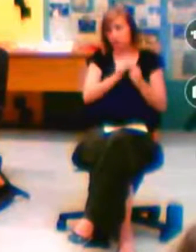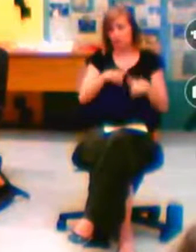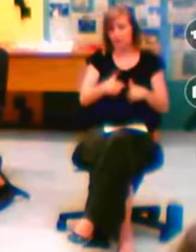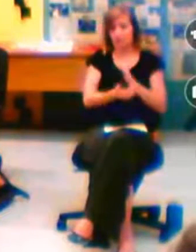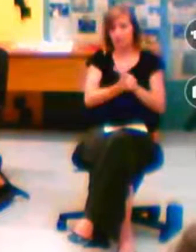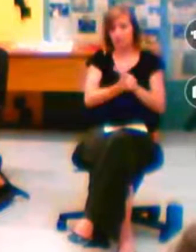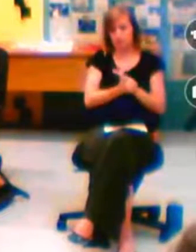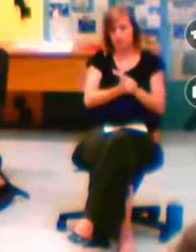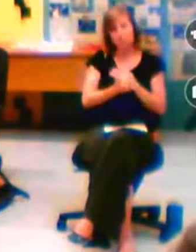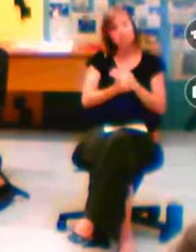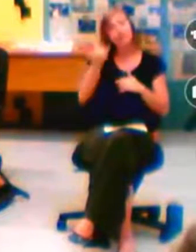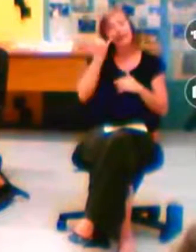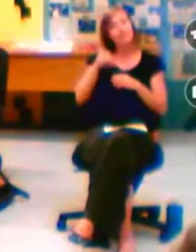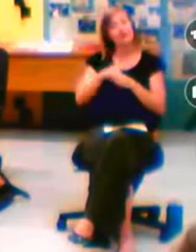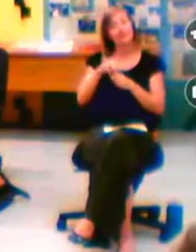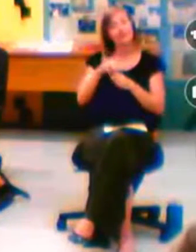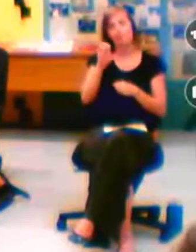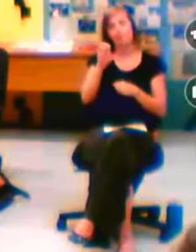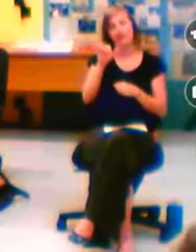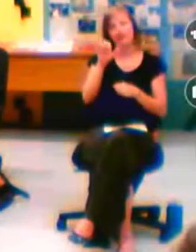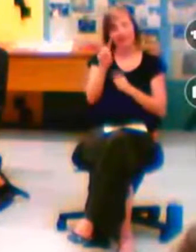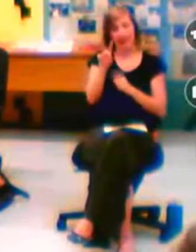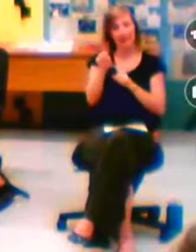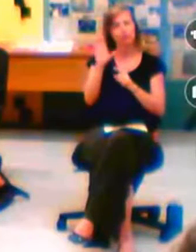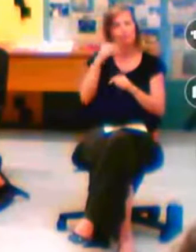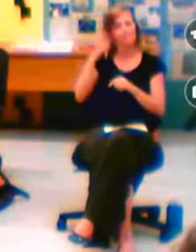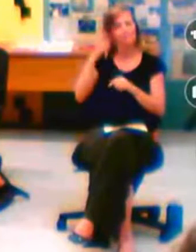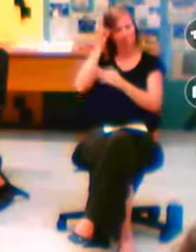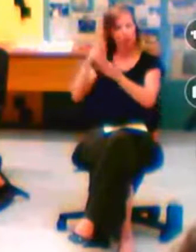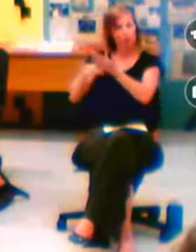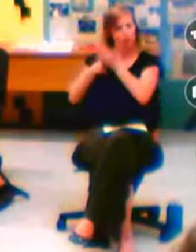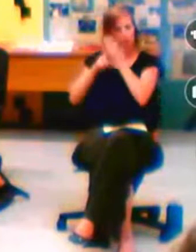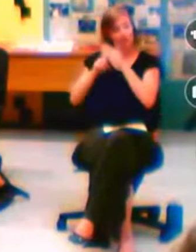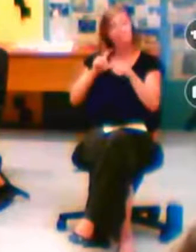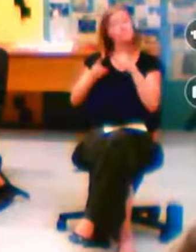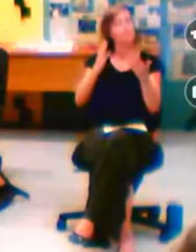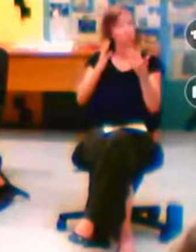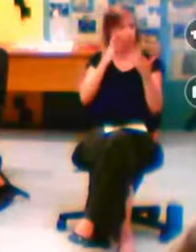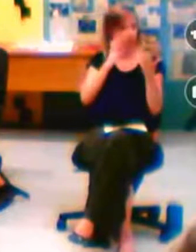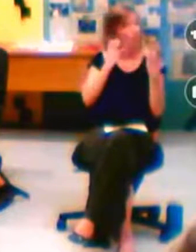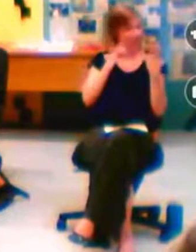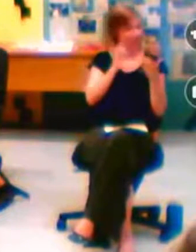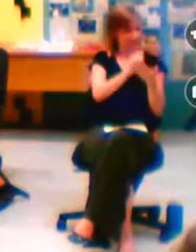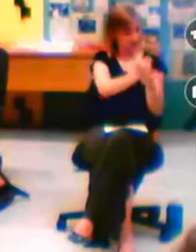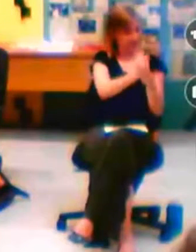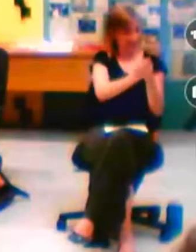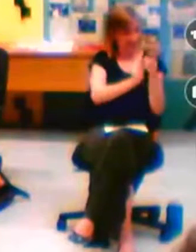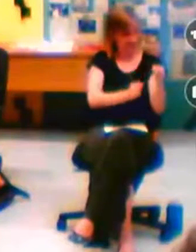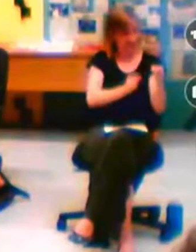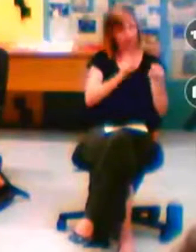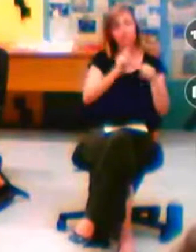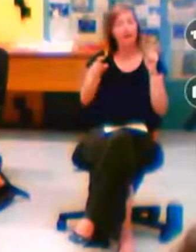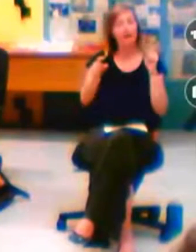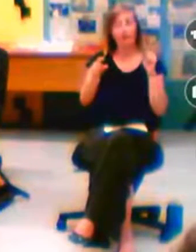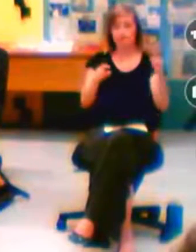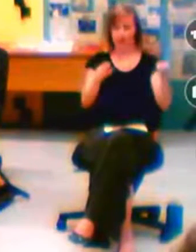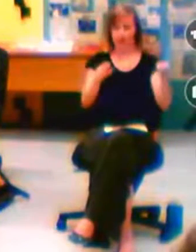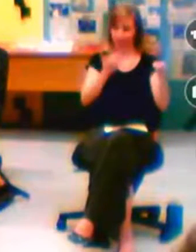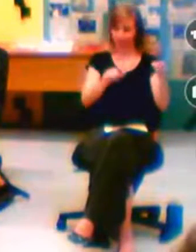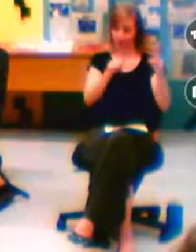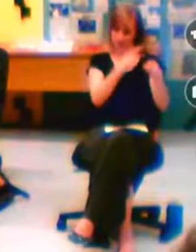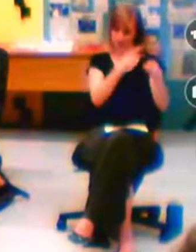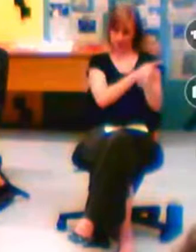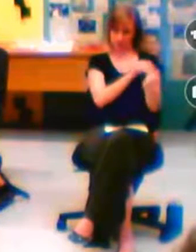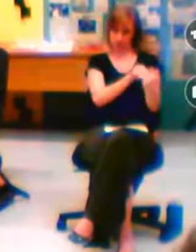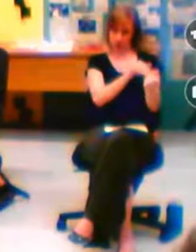care out of the state. It's nothing that detailed. You don't have a right to any specific treatment under this amendment. If you're on